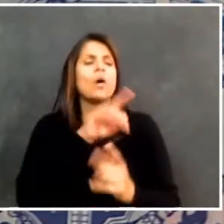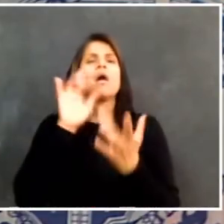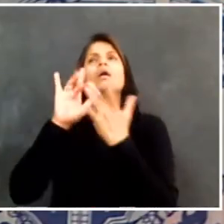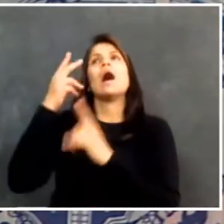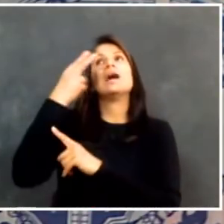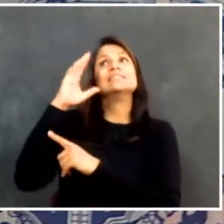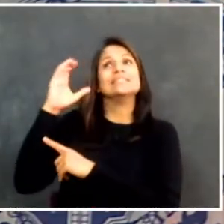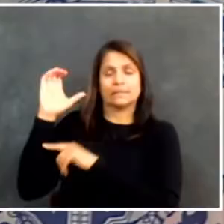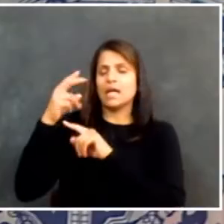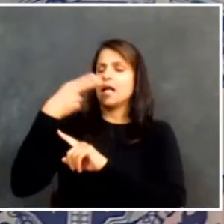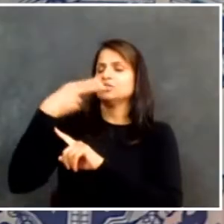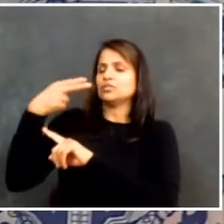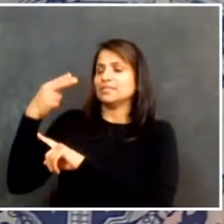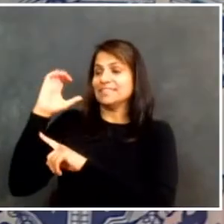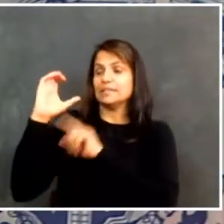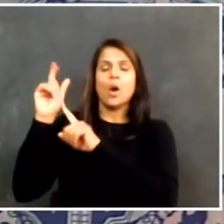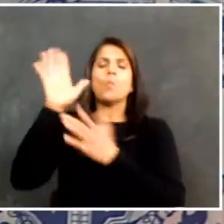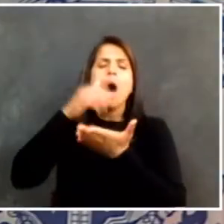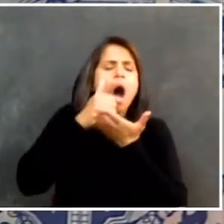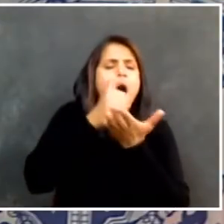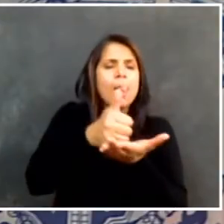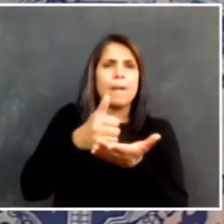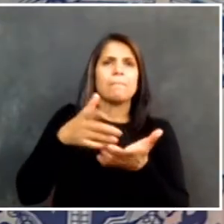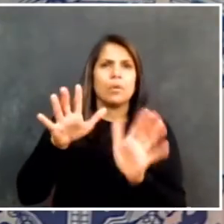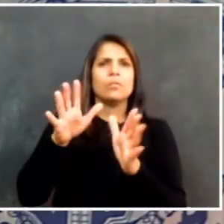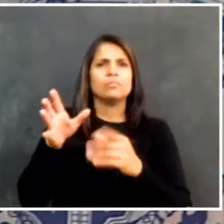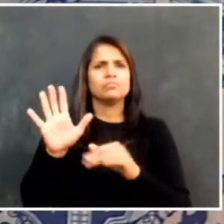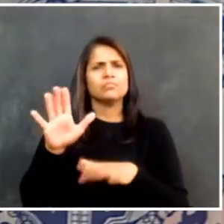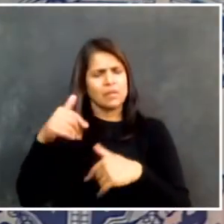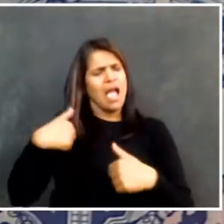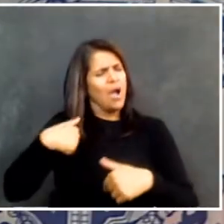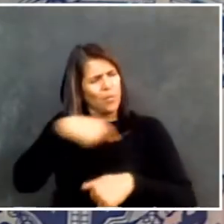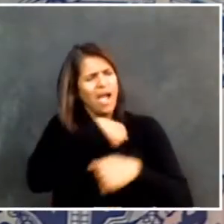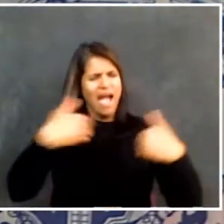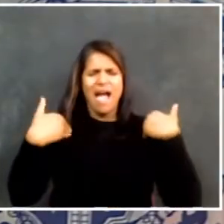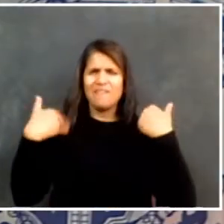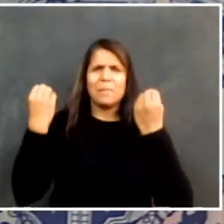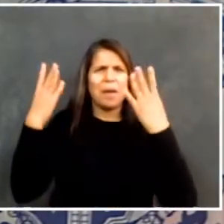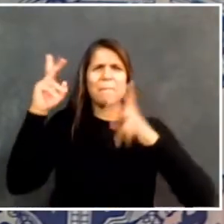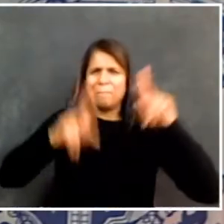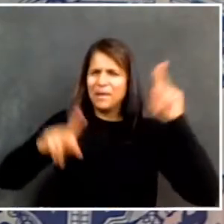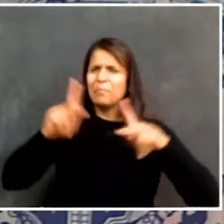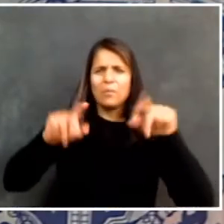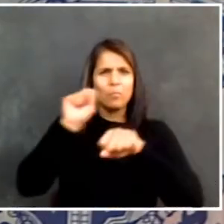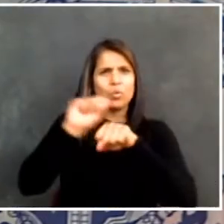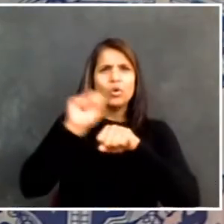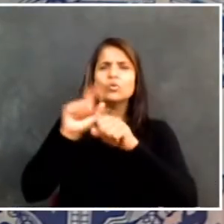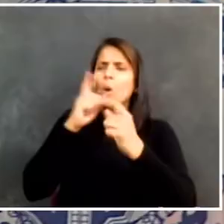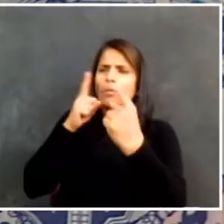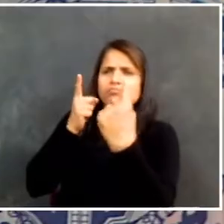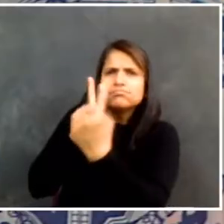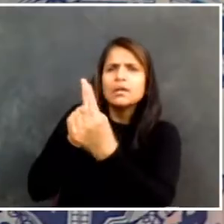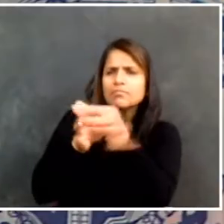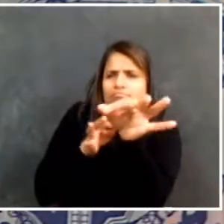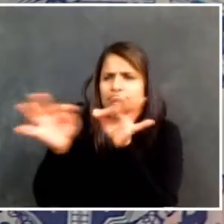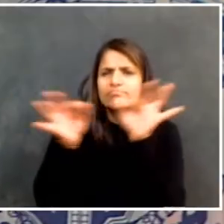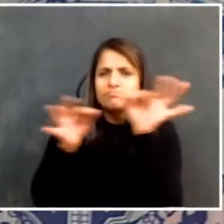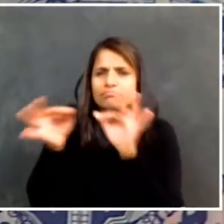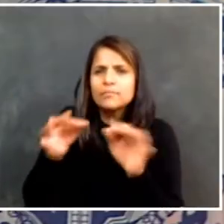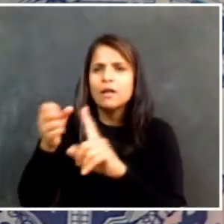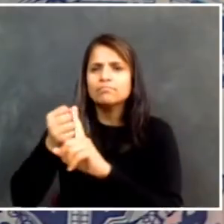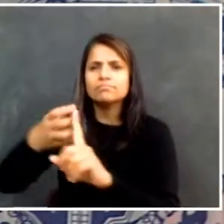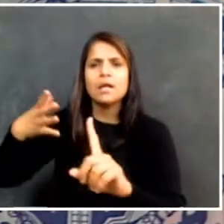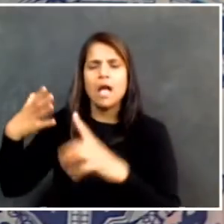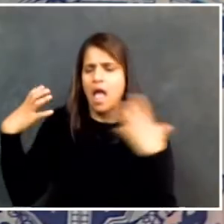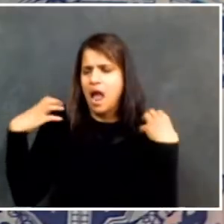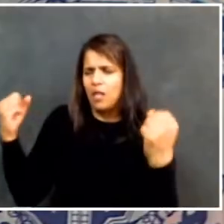doesn't qualify for insurance still is going to get healthcare no matter what. So I just want to give people that reassurance, and anyone who's not sure,